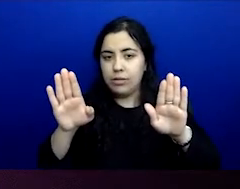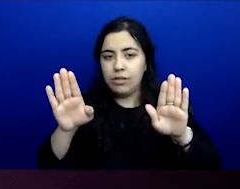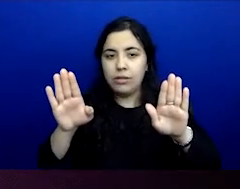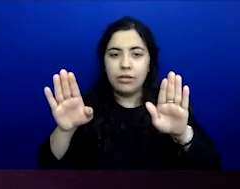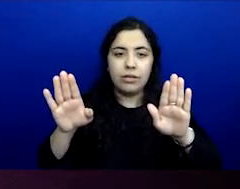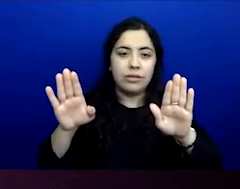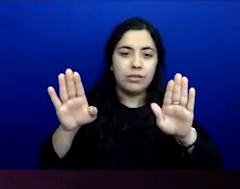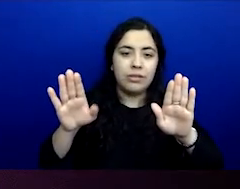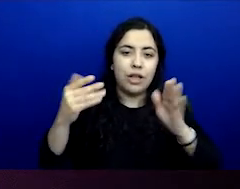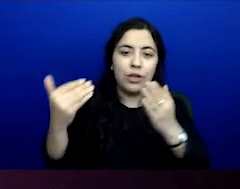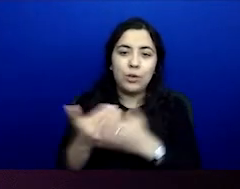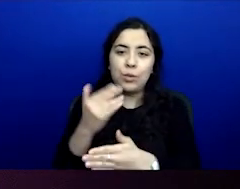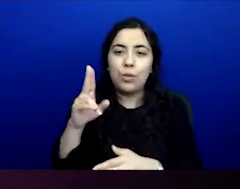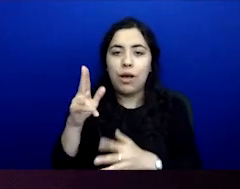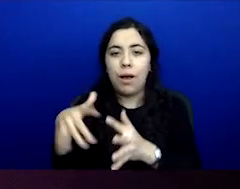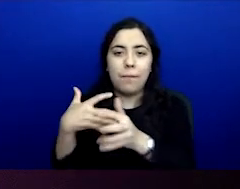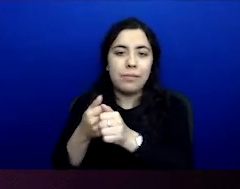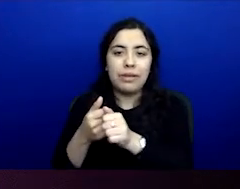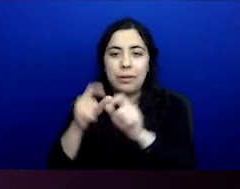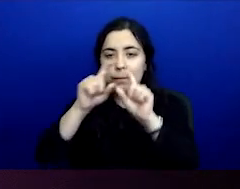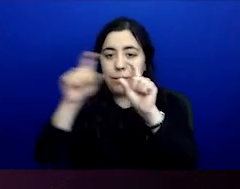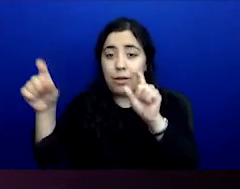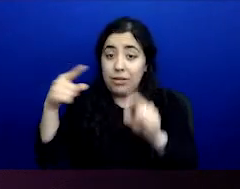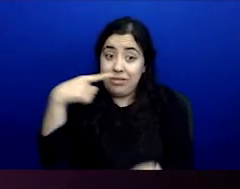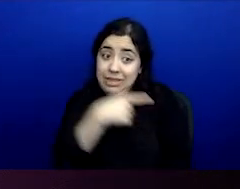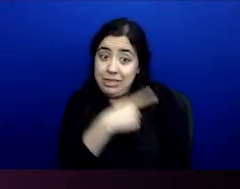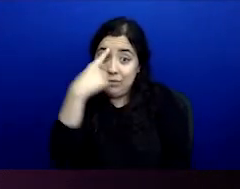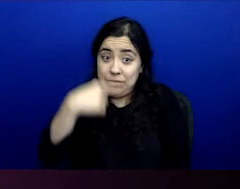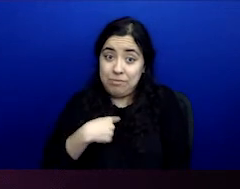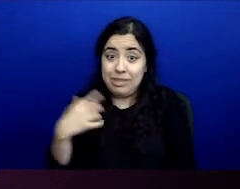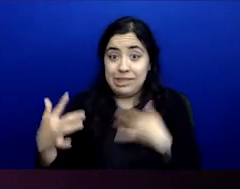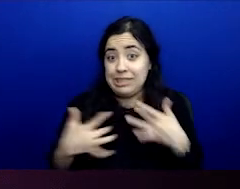updated banner here. So this is exciting for me because